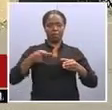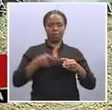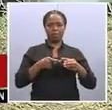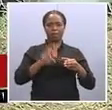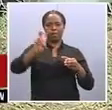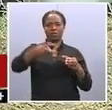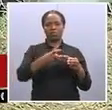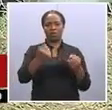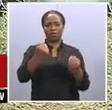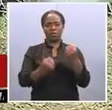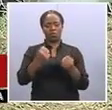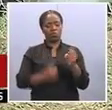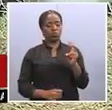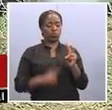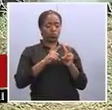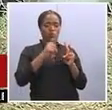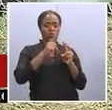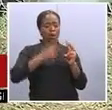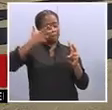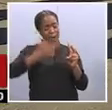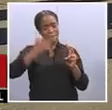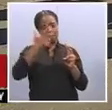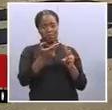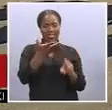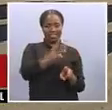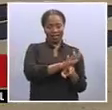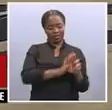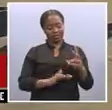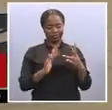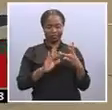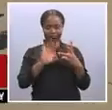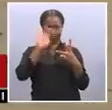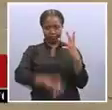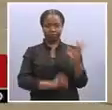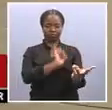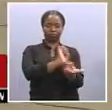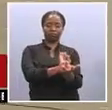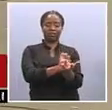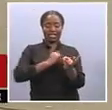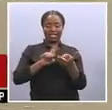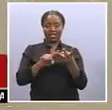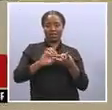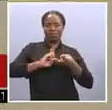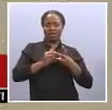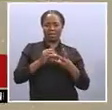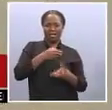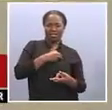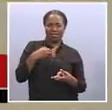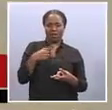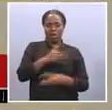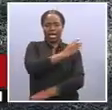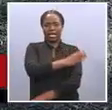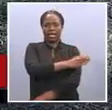hijackers. Two killed in a shootout with police and a third later arrested while trying to treat his wounds at a